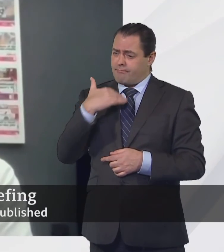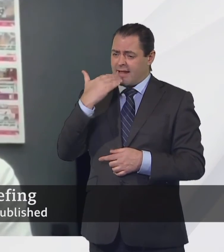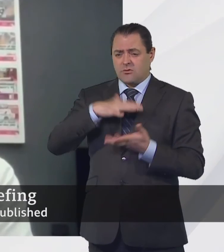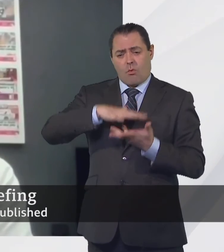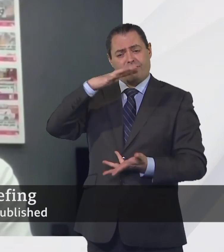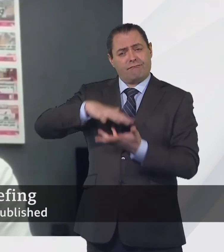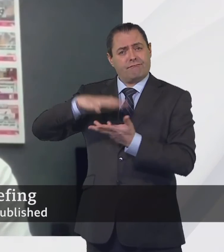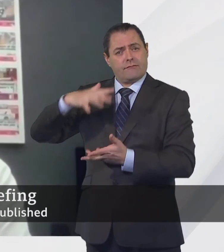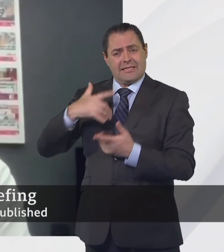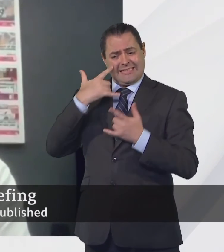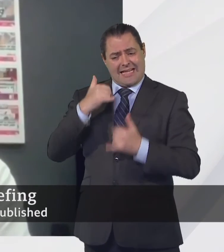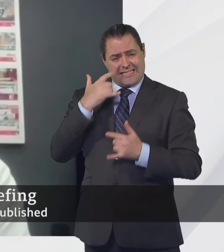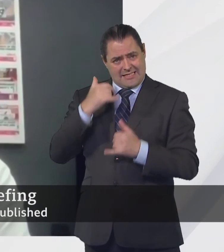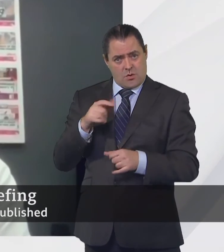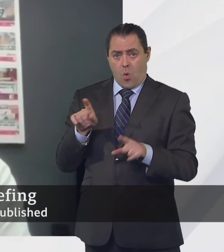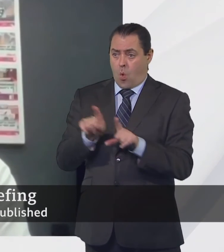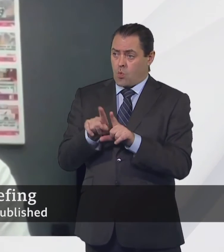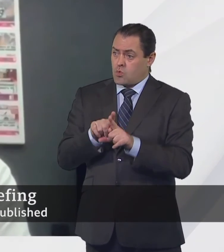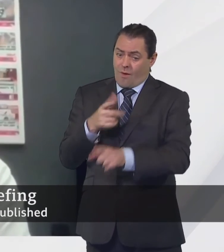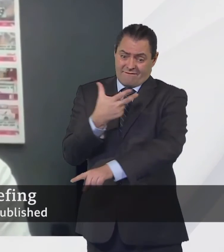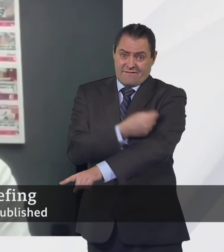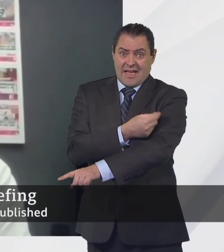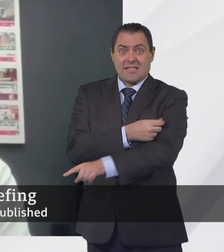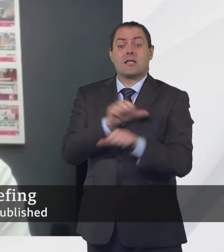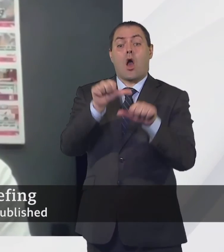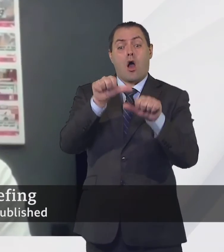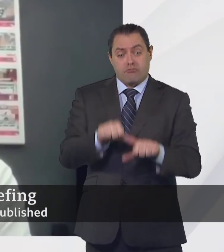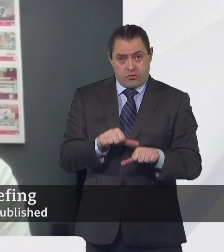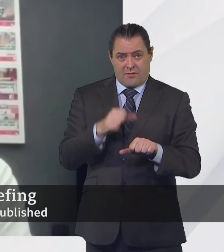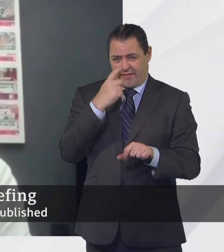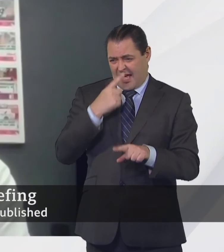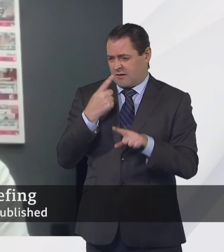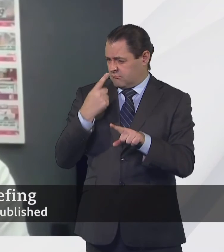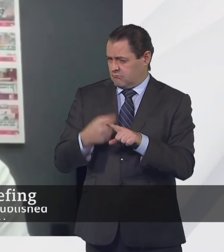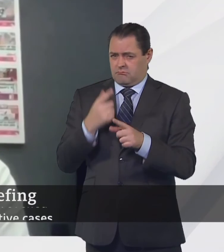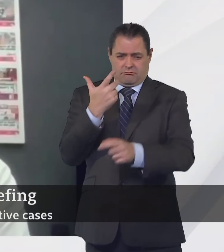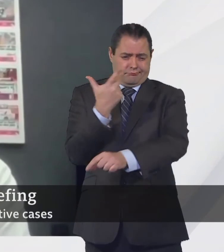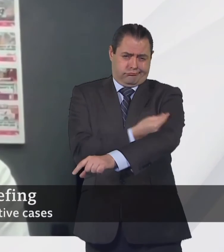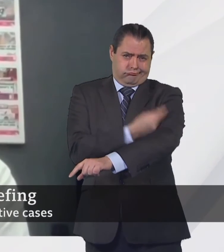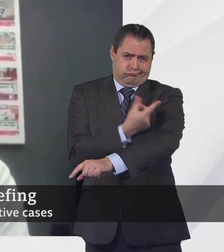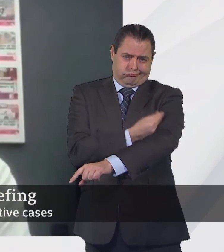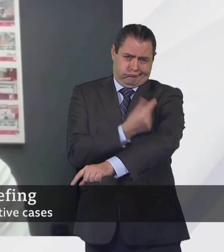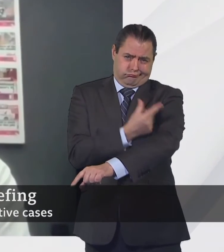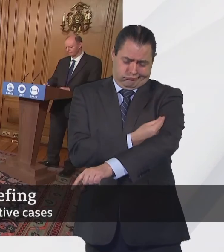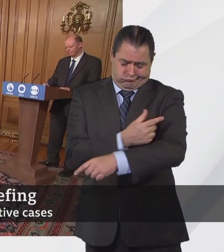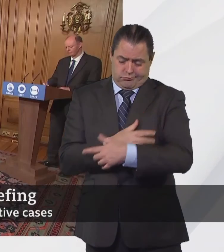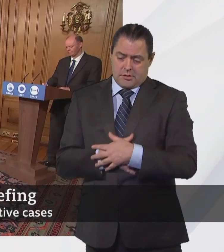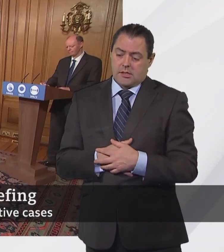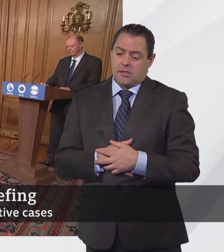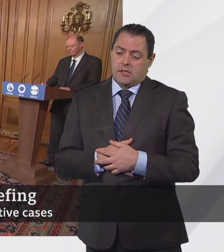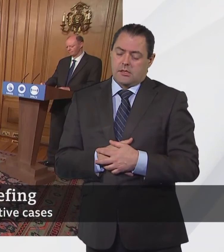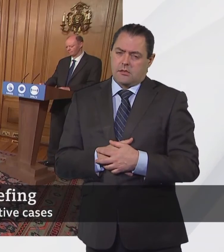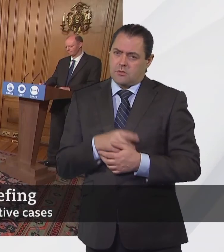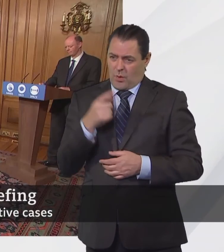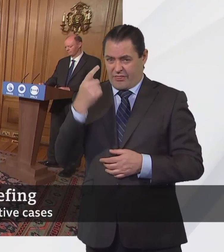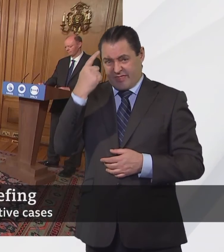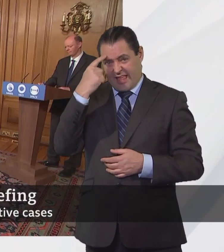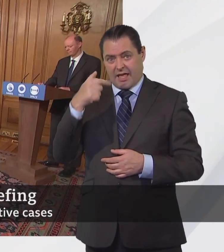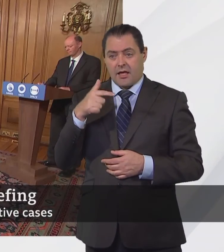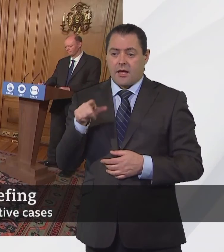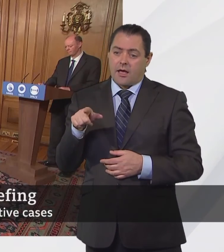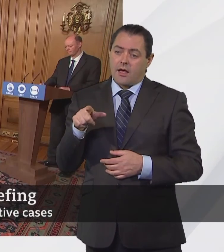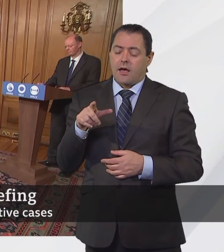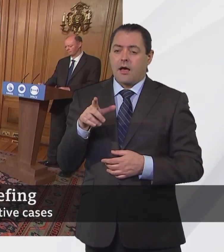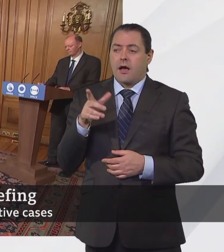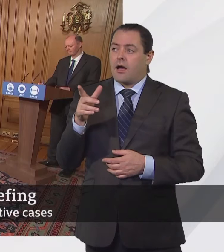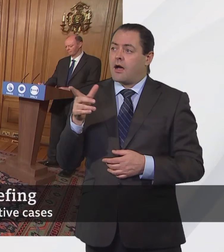into force. Will people stick to these rules, do you expect, when the Prime Minister tells us we have our foot on the throat of